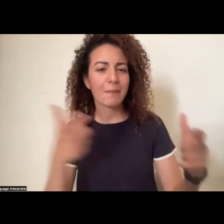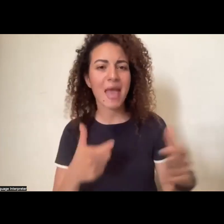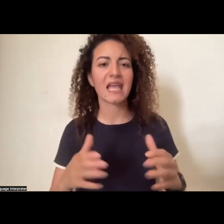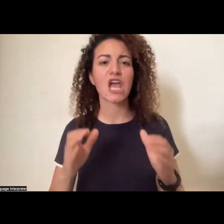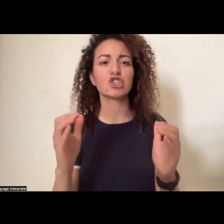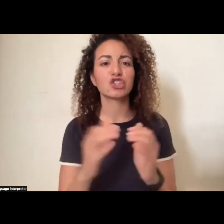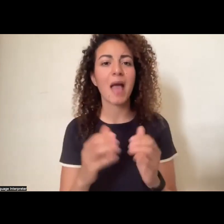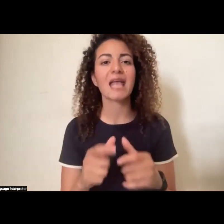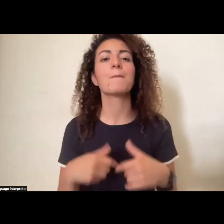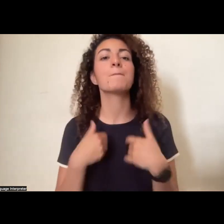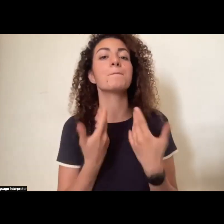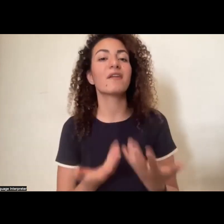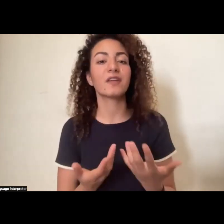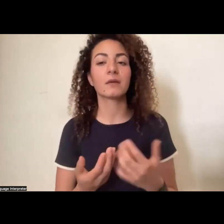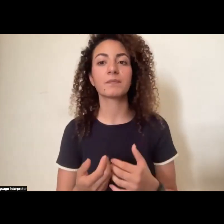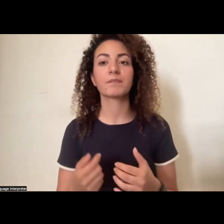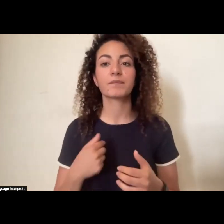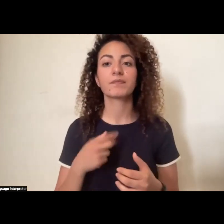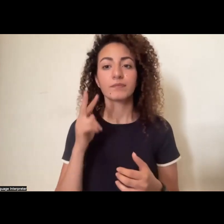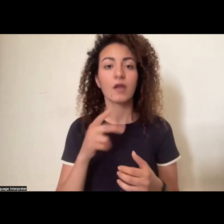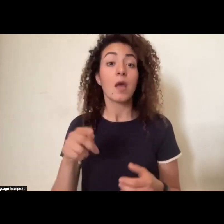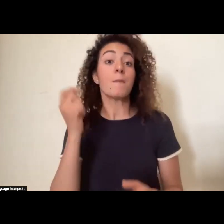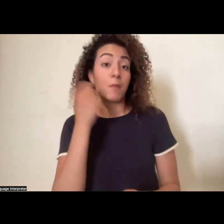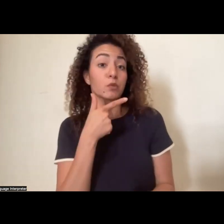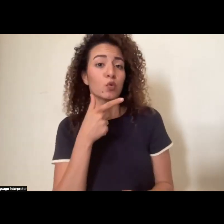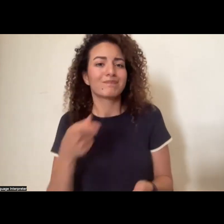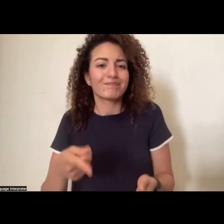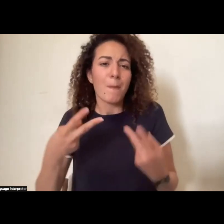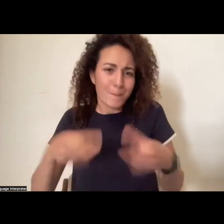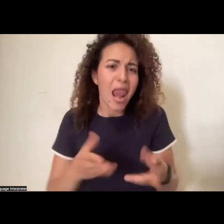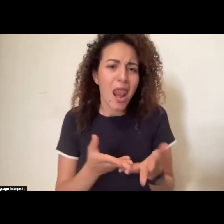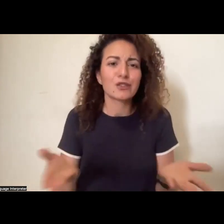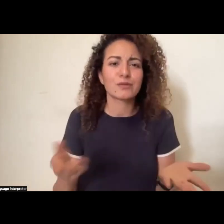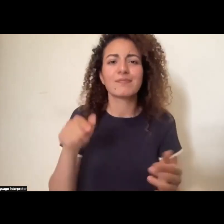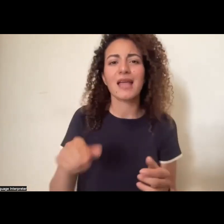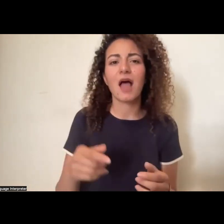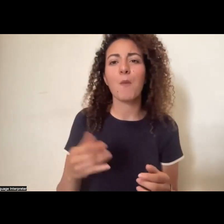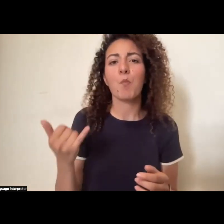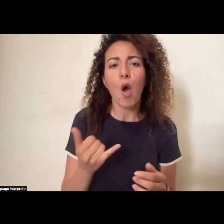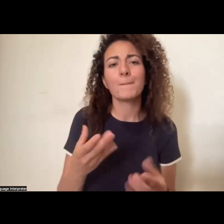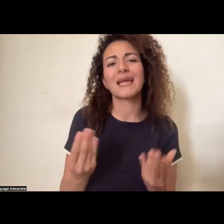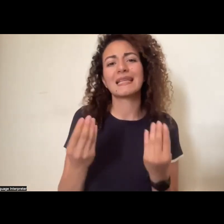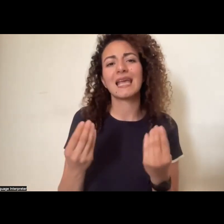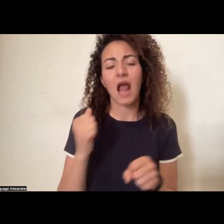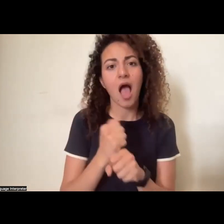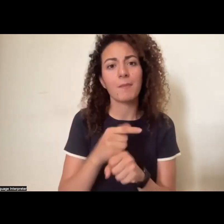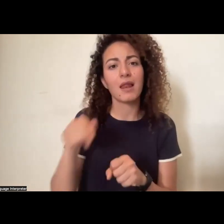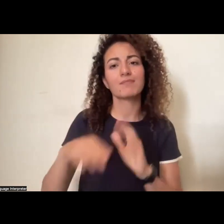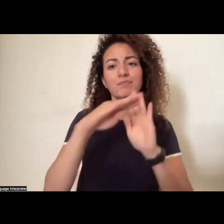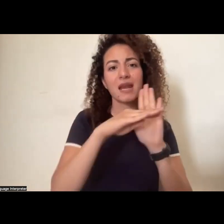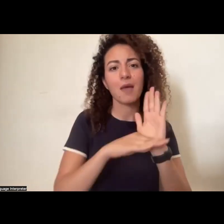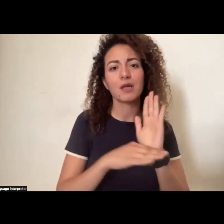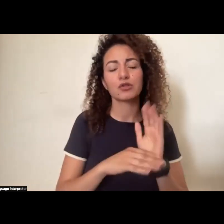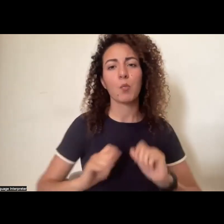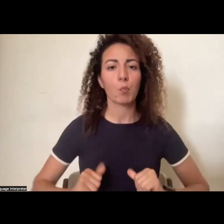in general in Lebanon, we are happy that at least there is this kind of assistance that is taking